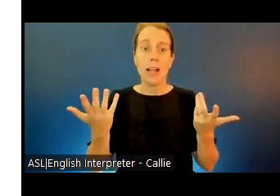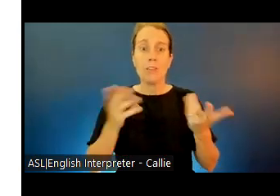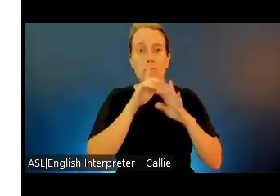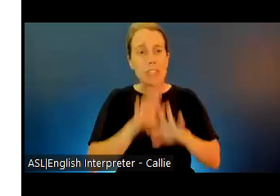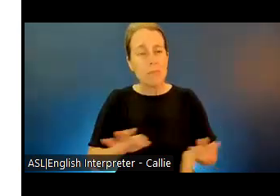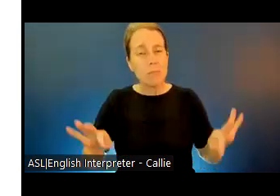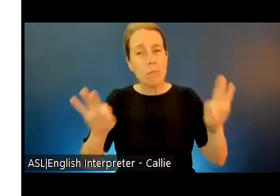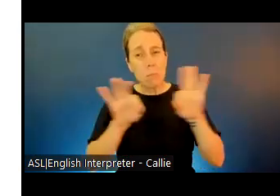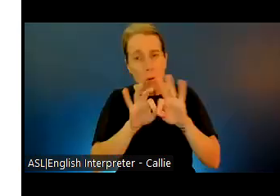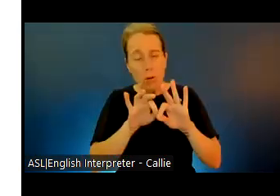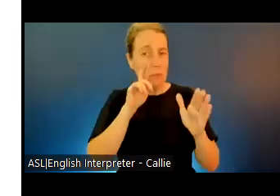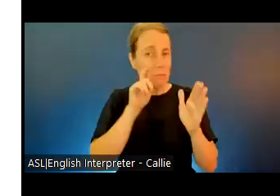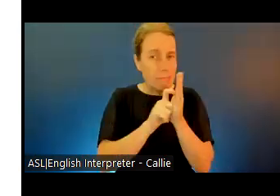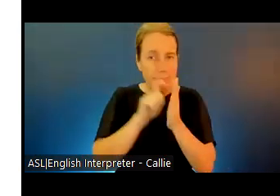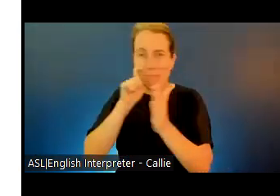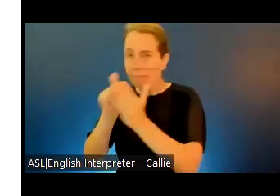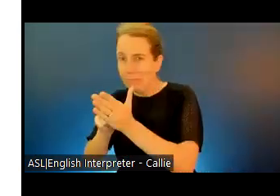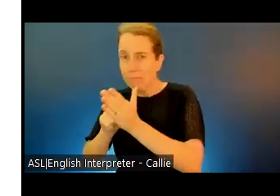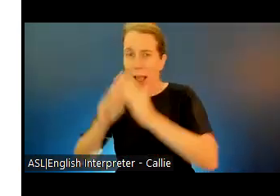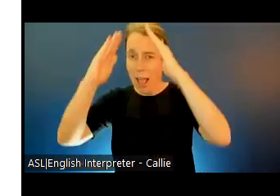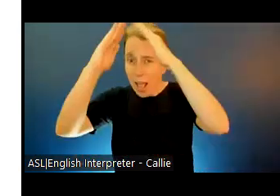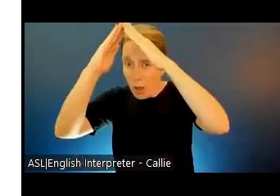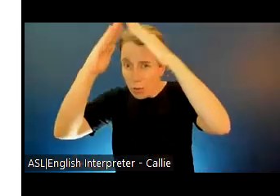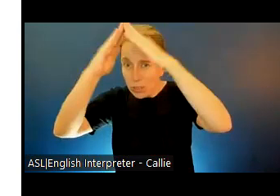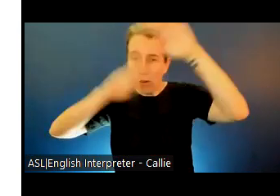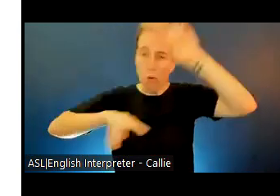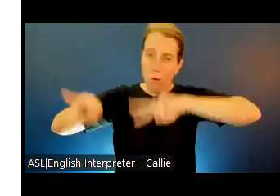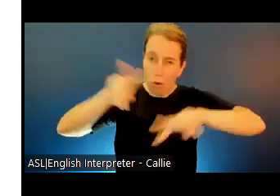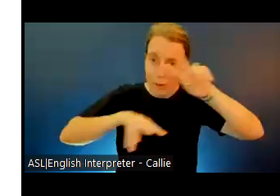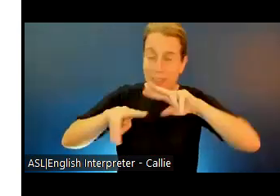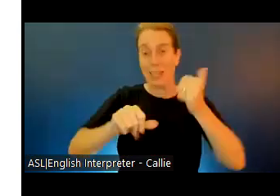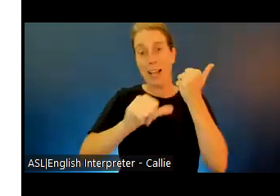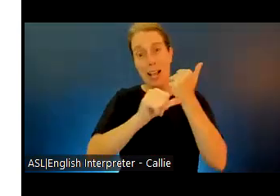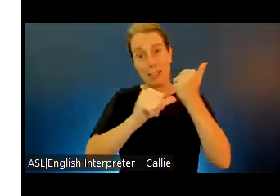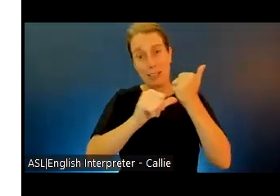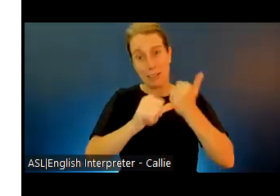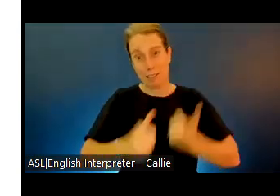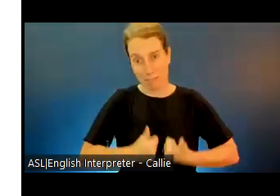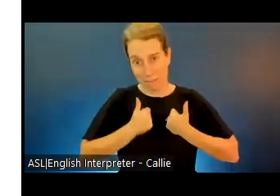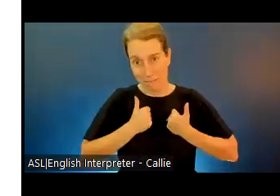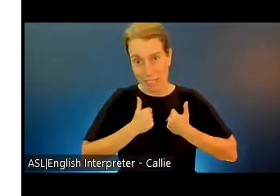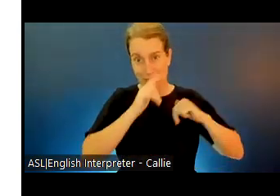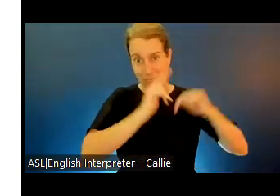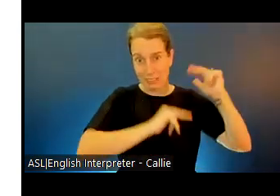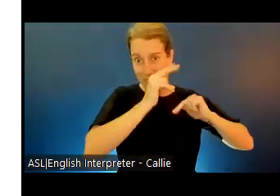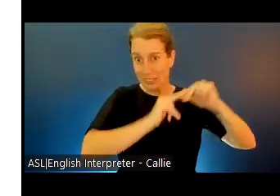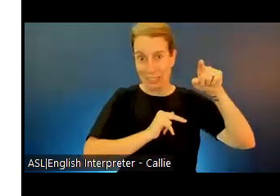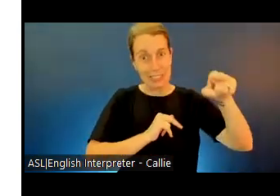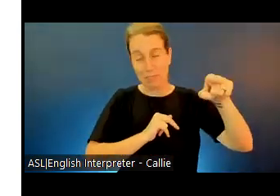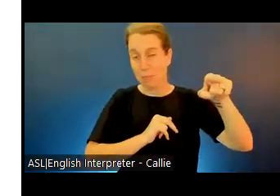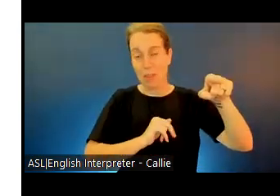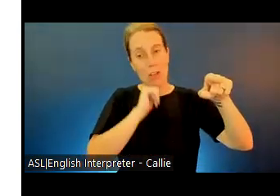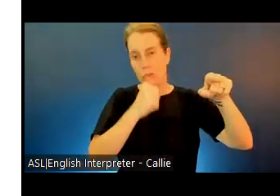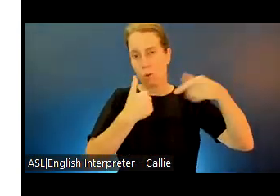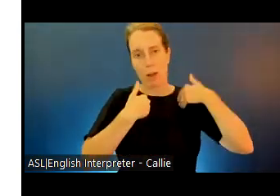of our assisted living facilities in the state that don't have the oversight and regulation that many of us would like to see. The other key thing that